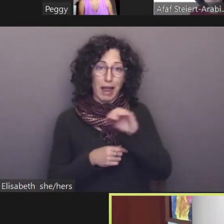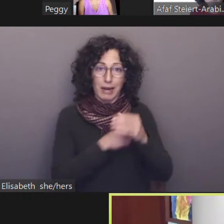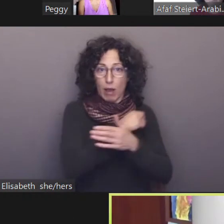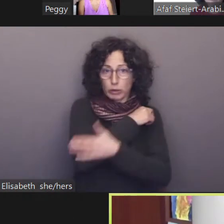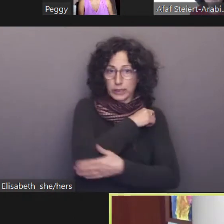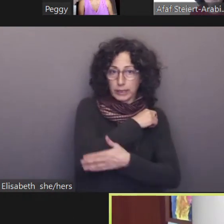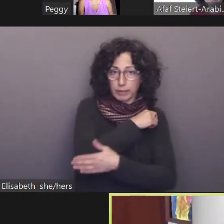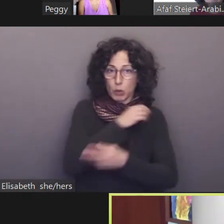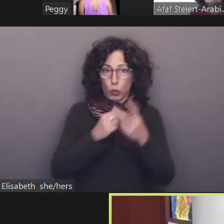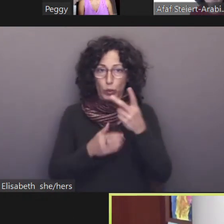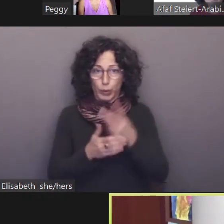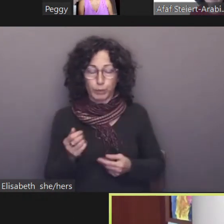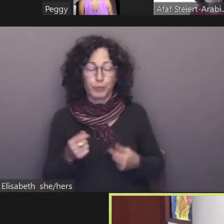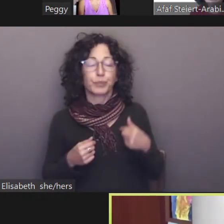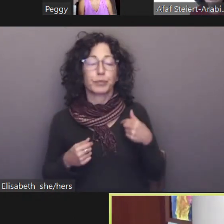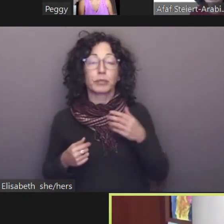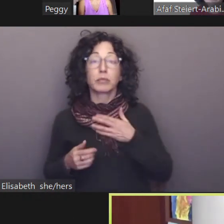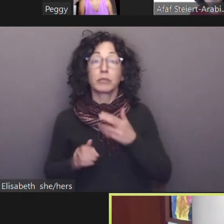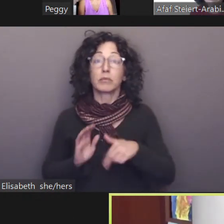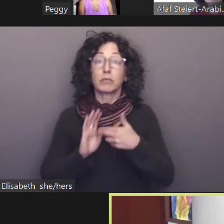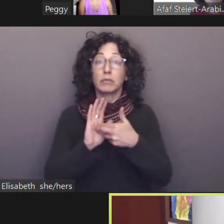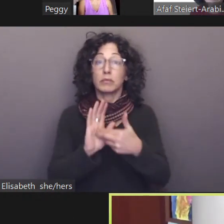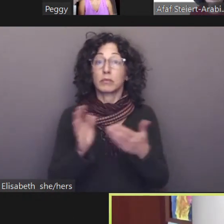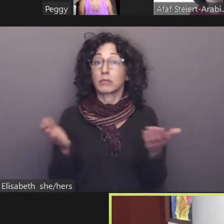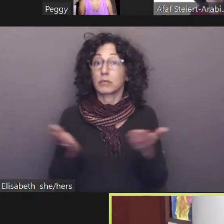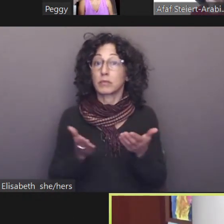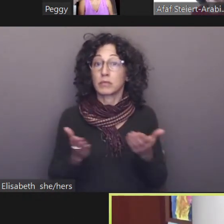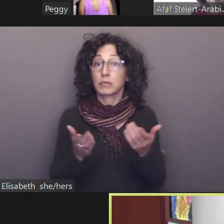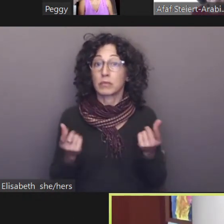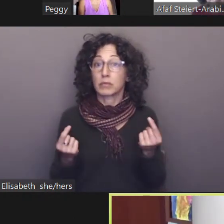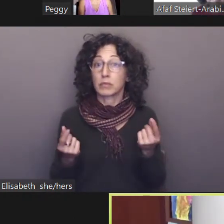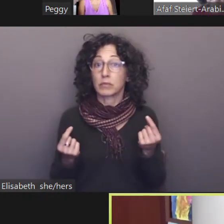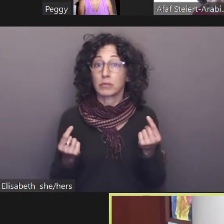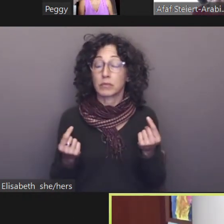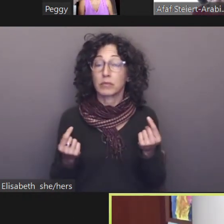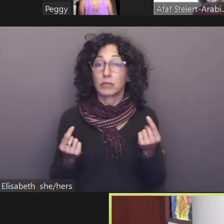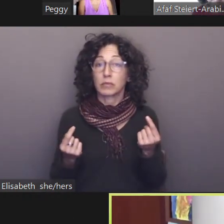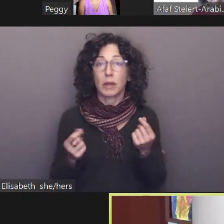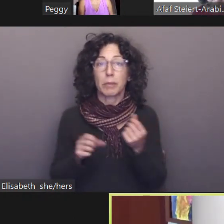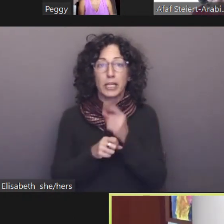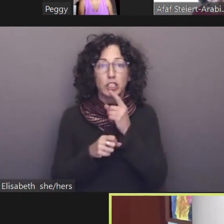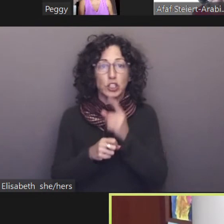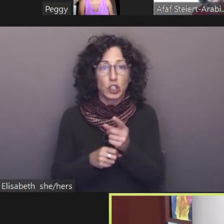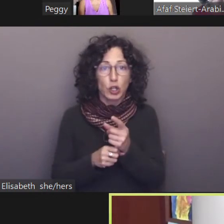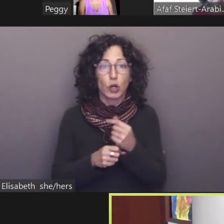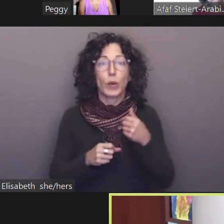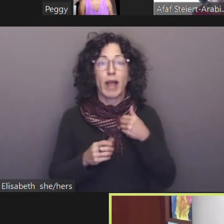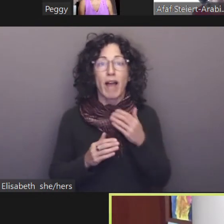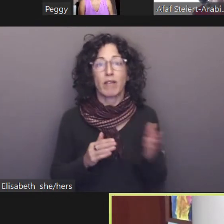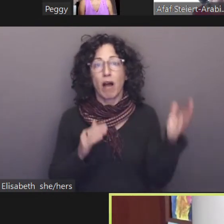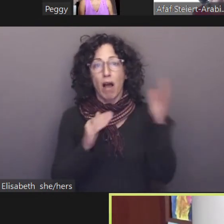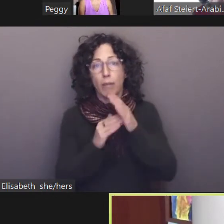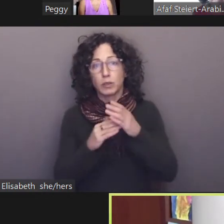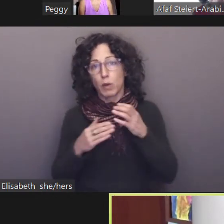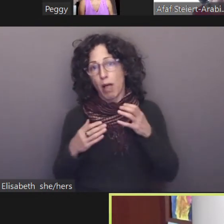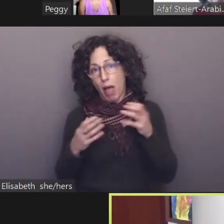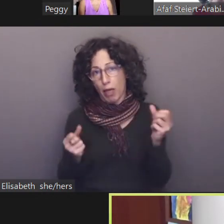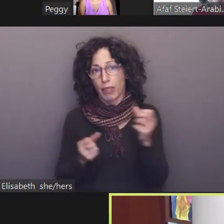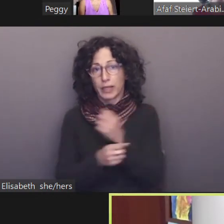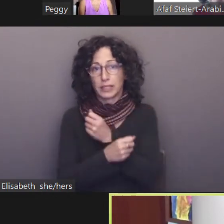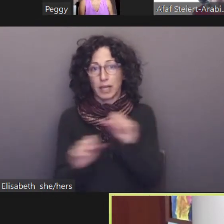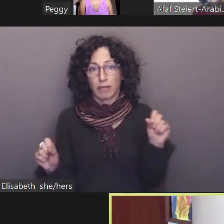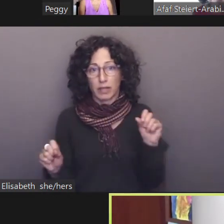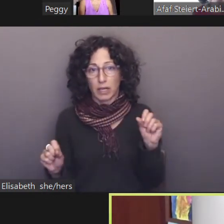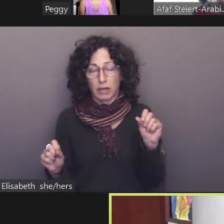role is really in ensuring optimal health and safety for all in San Francisco, including our youth